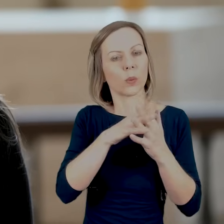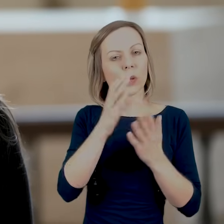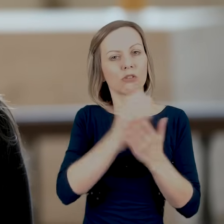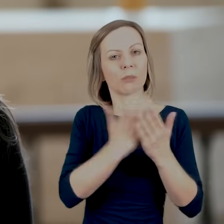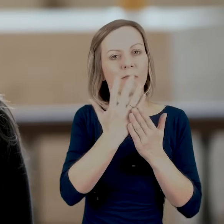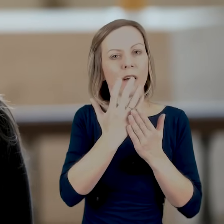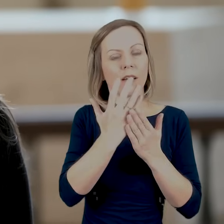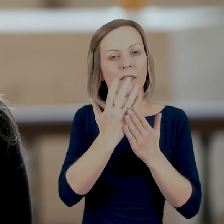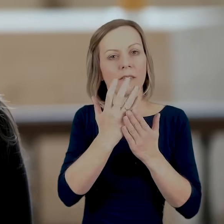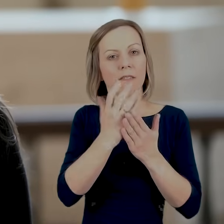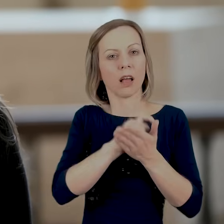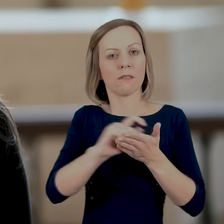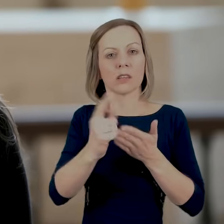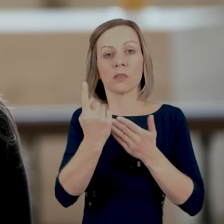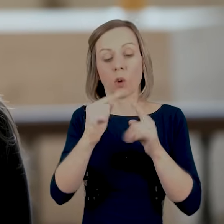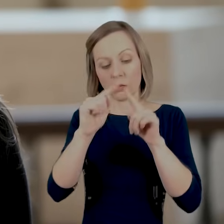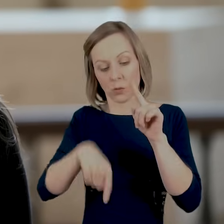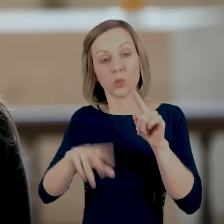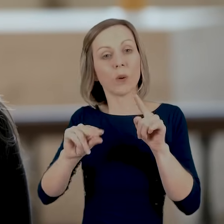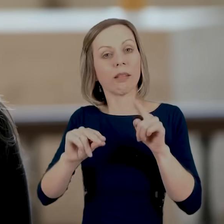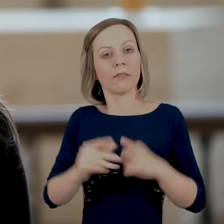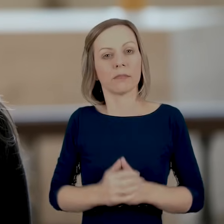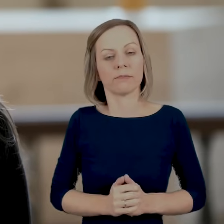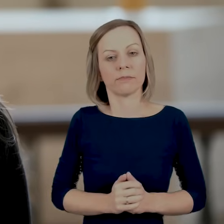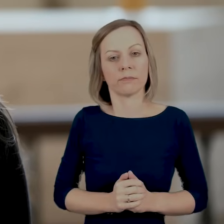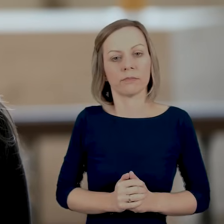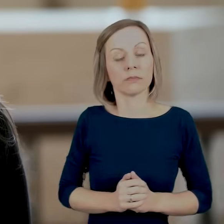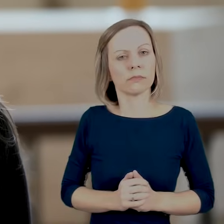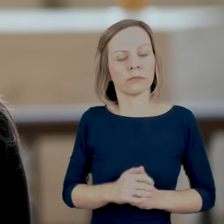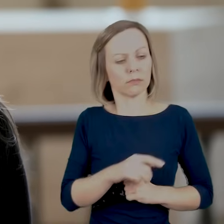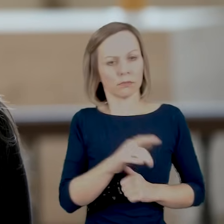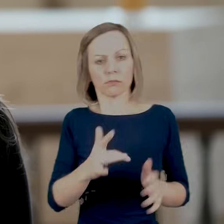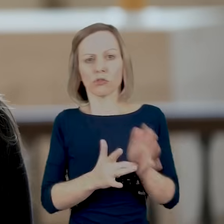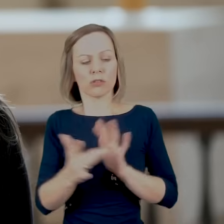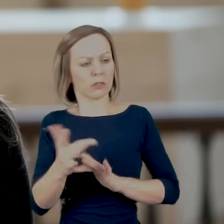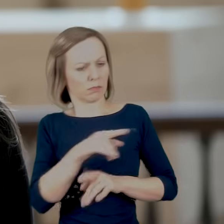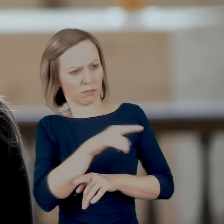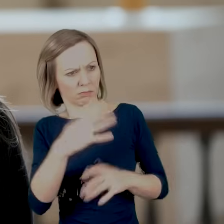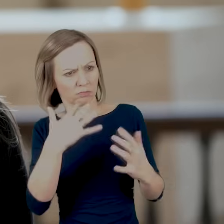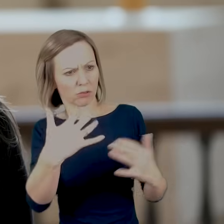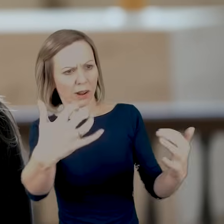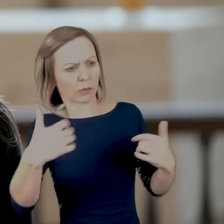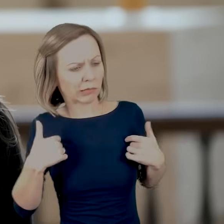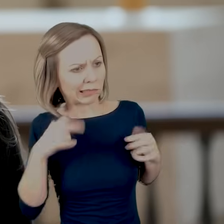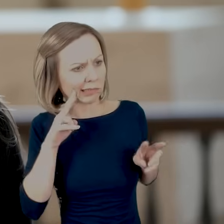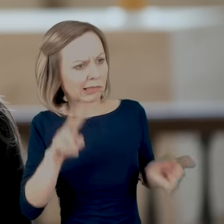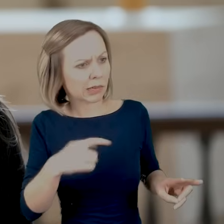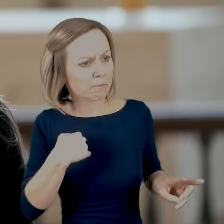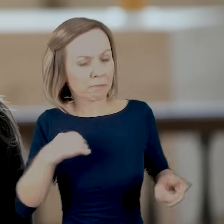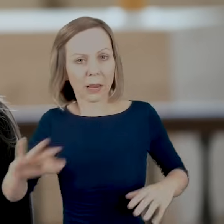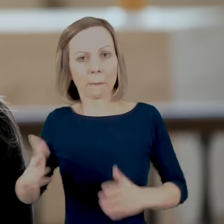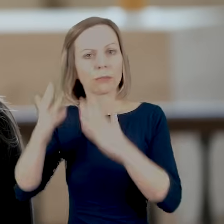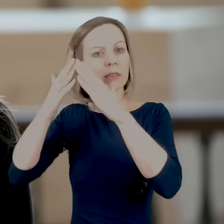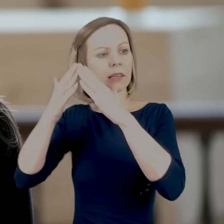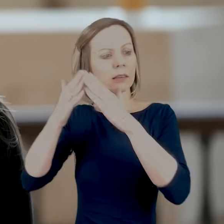reading from Matthew, chapter 5, verses 1 to 12. When Jesus saw the crowds,